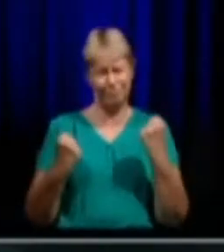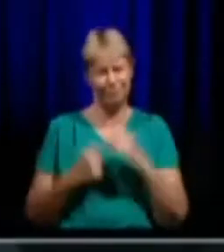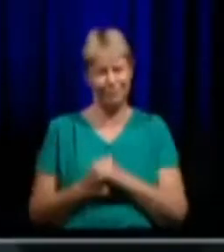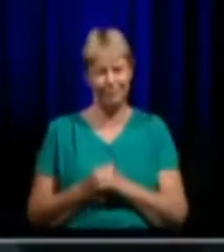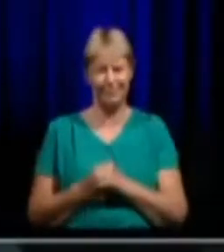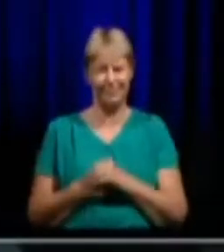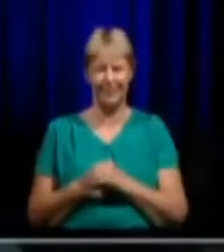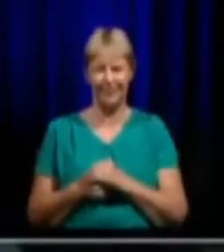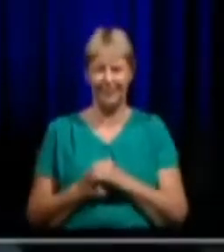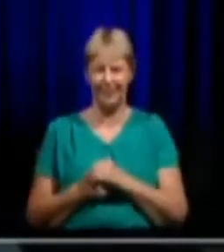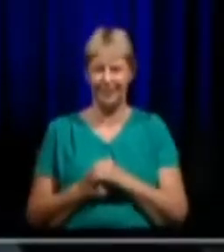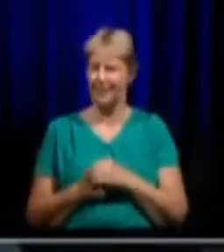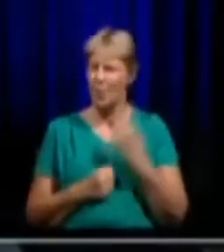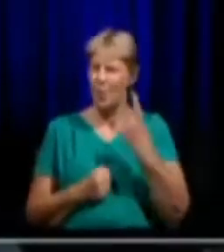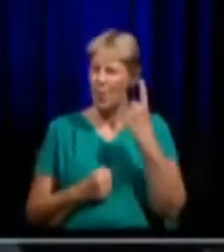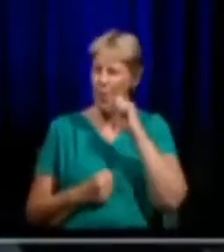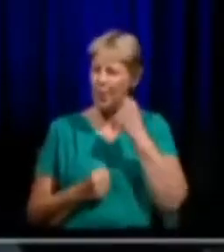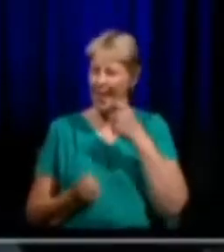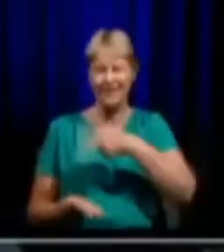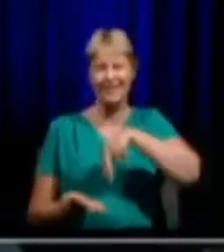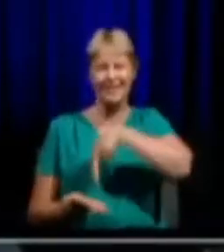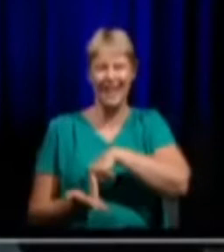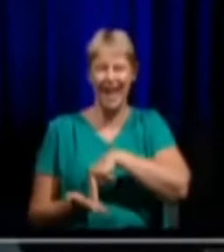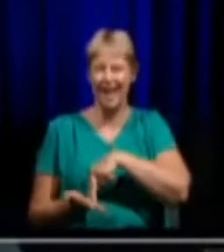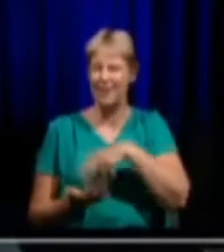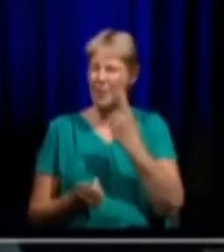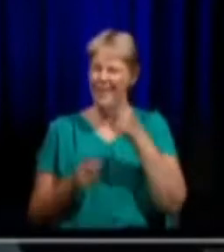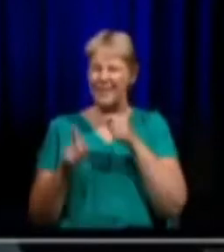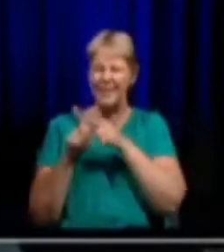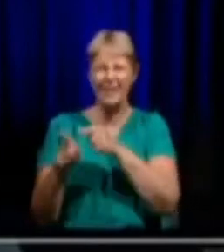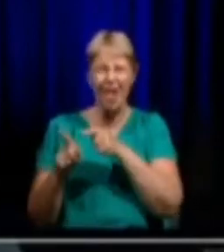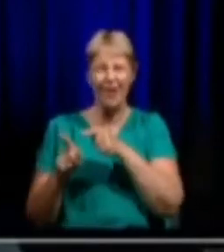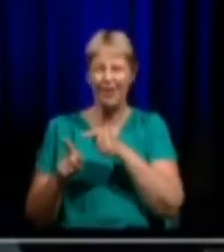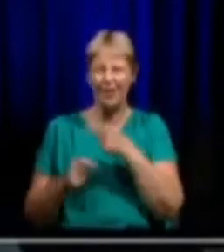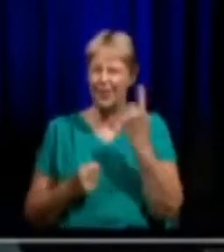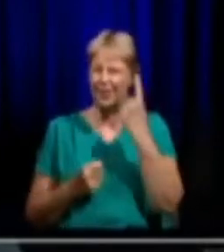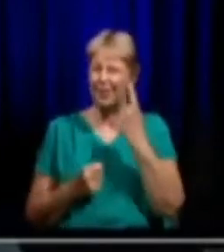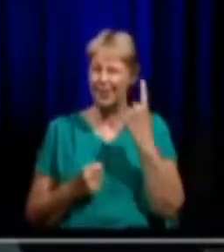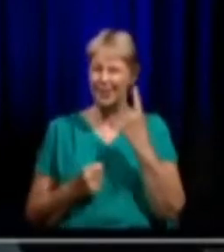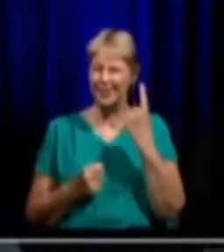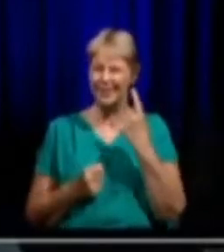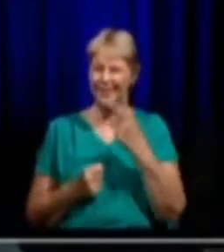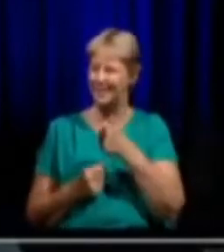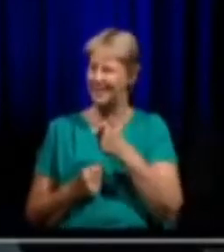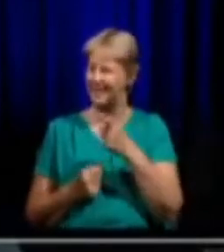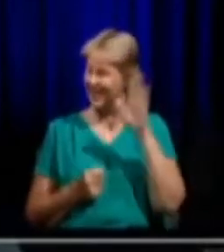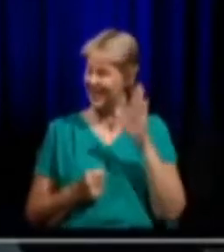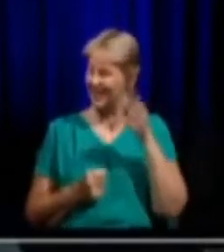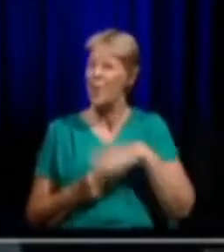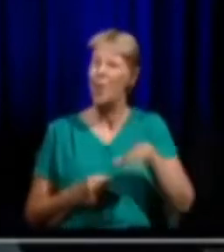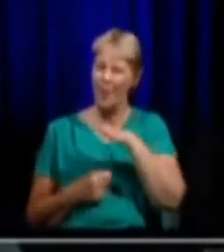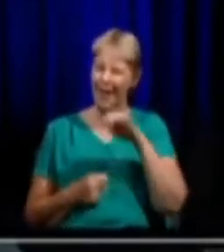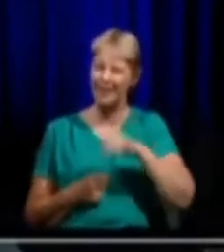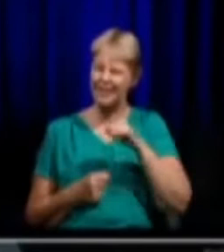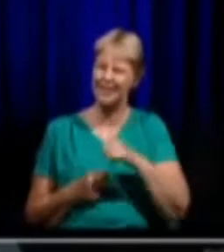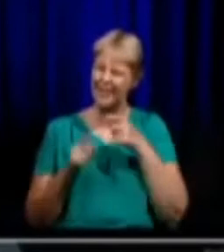right, come on. Who would have stood? Who would have stood with the buzzer? Oh, so many of you would have. We're rule followers. What